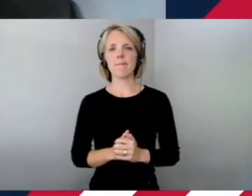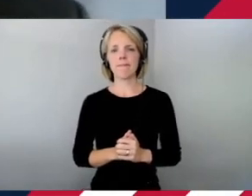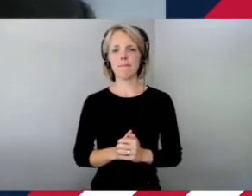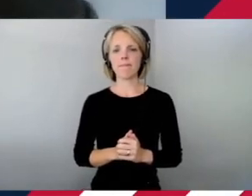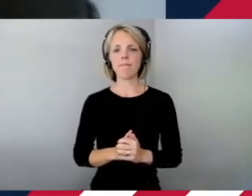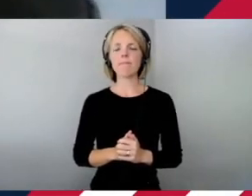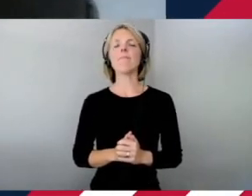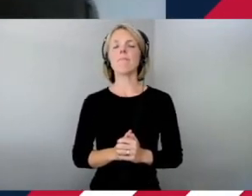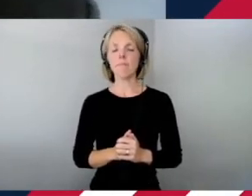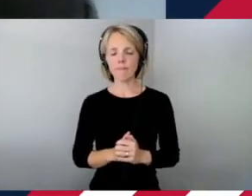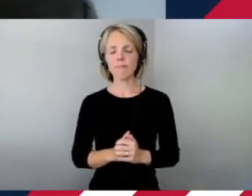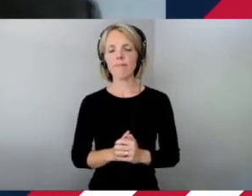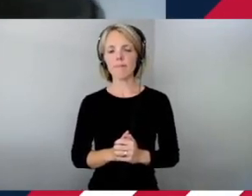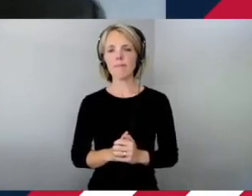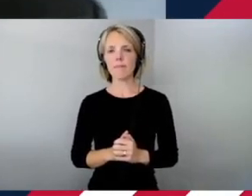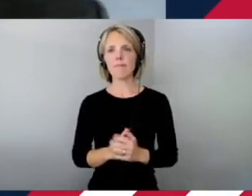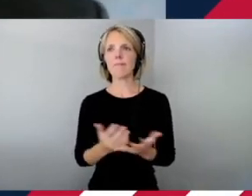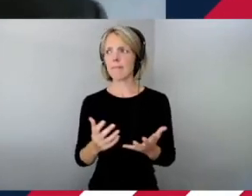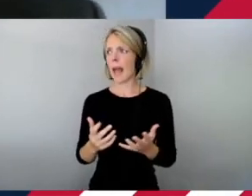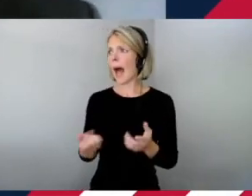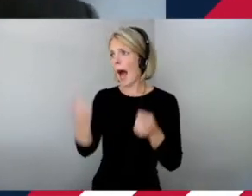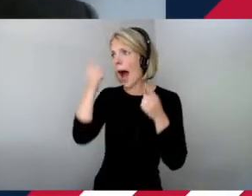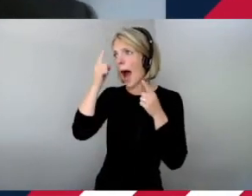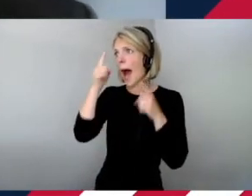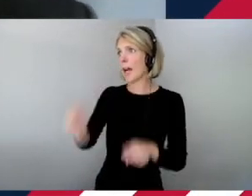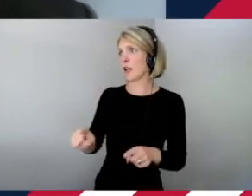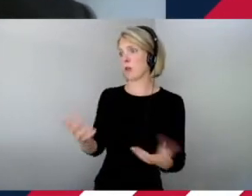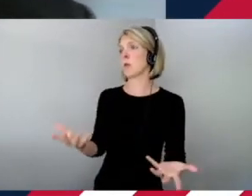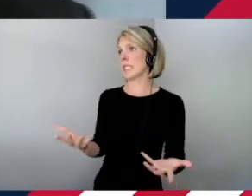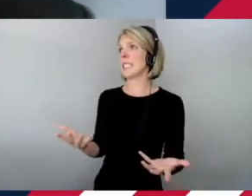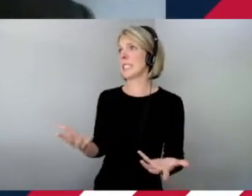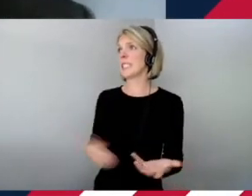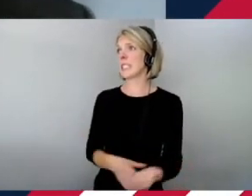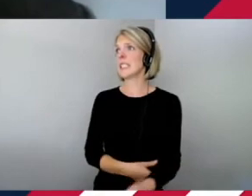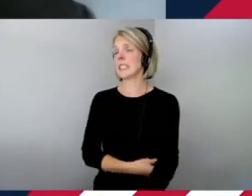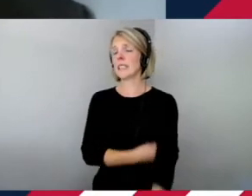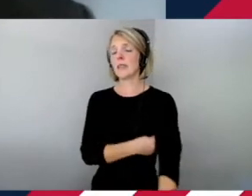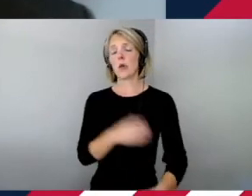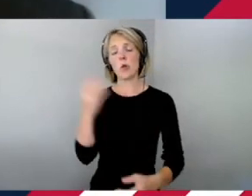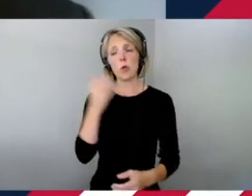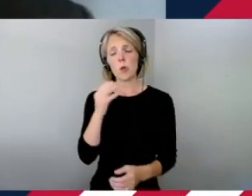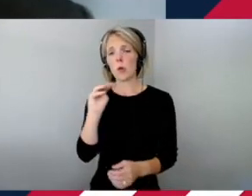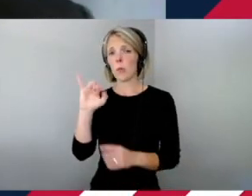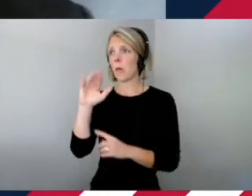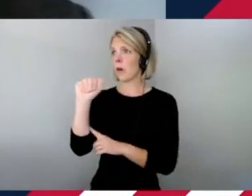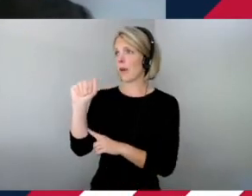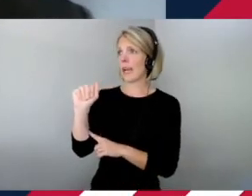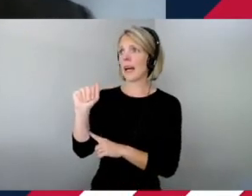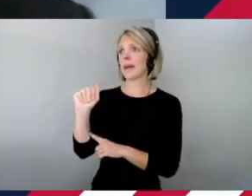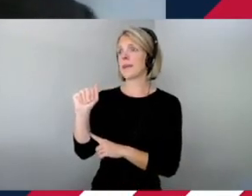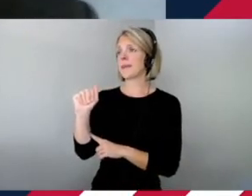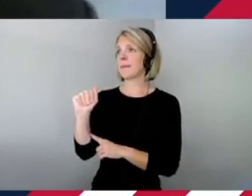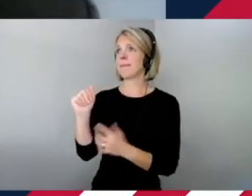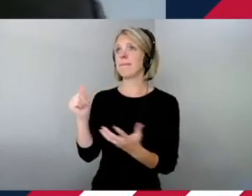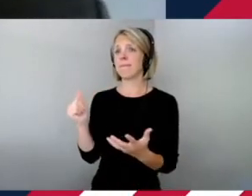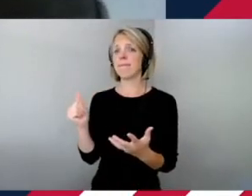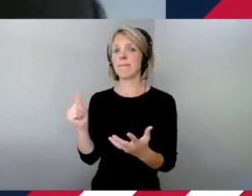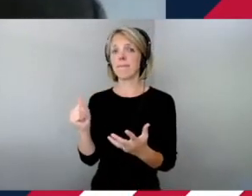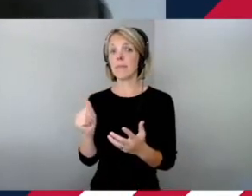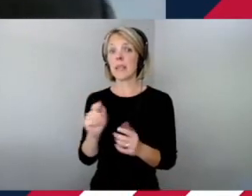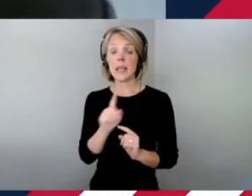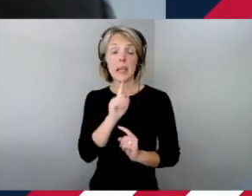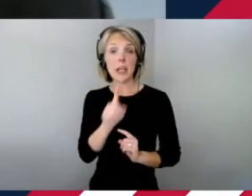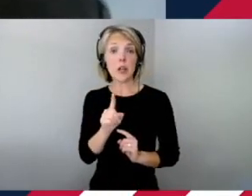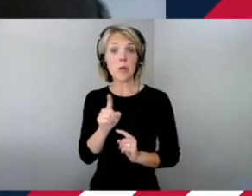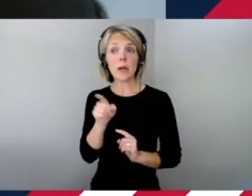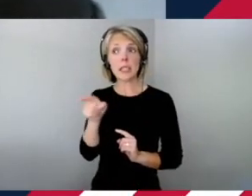I could not agree more with Maria, and in particular when she